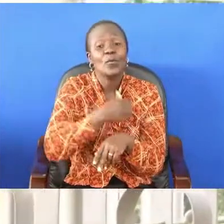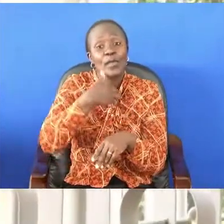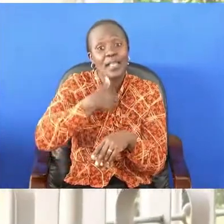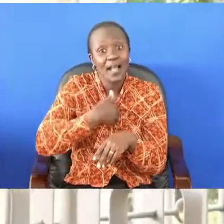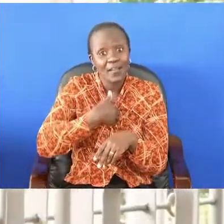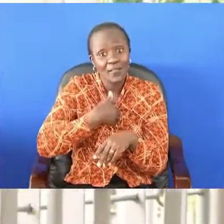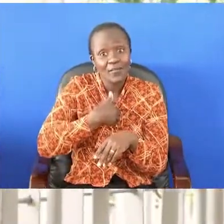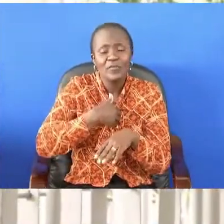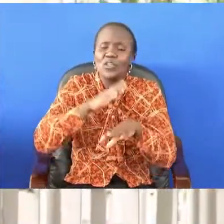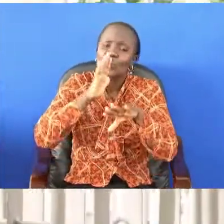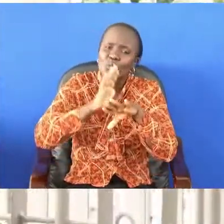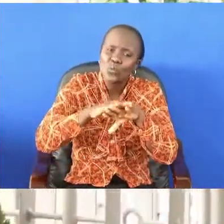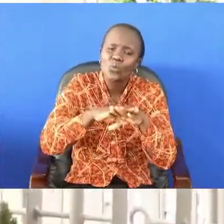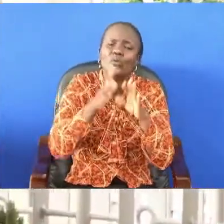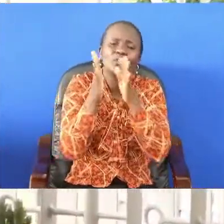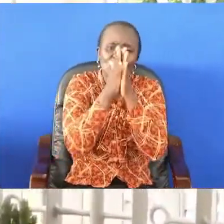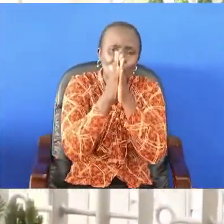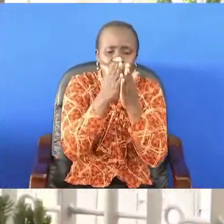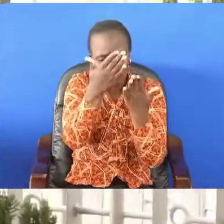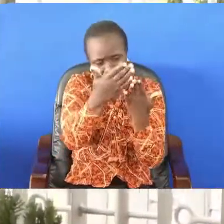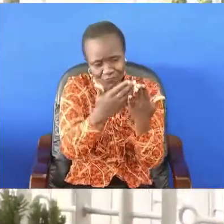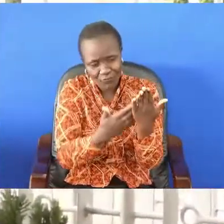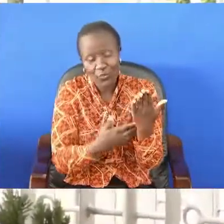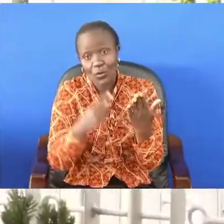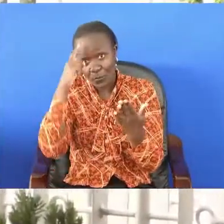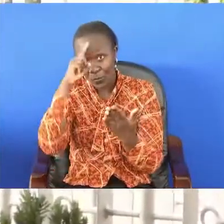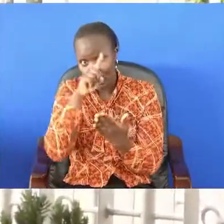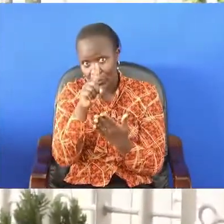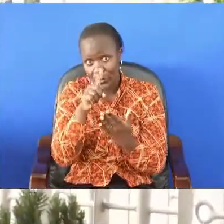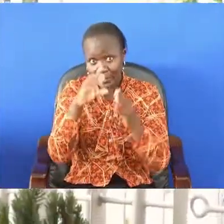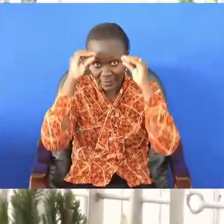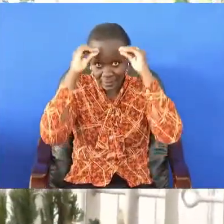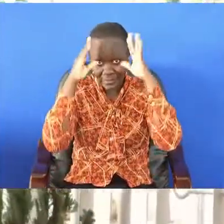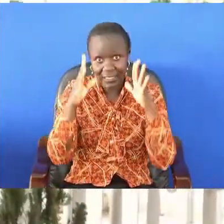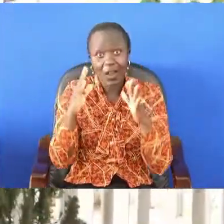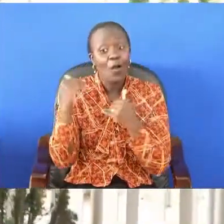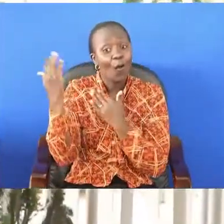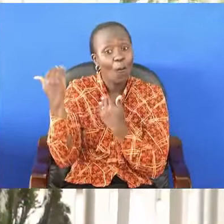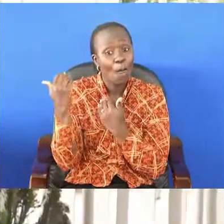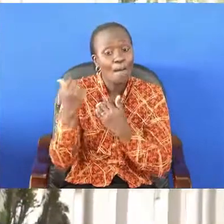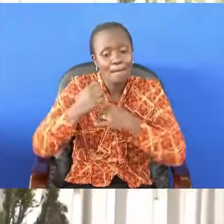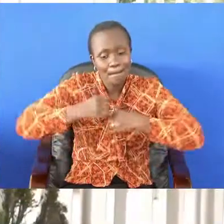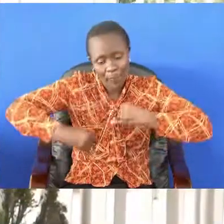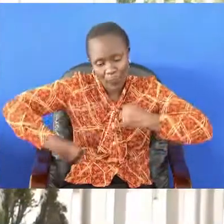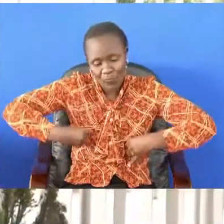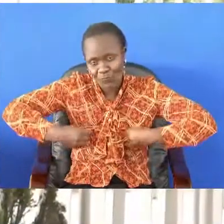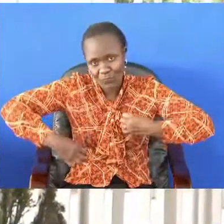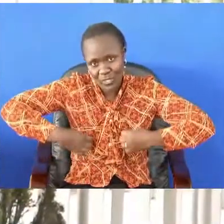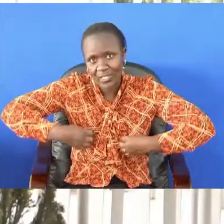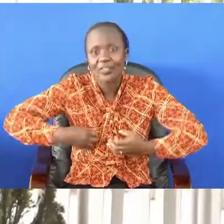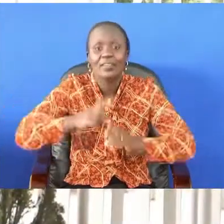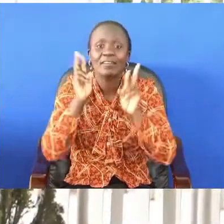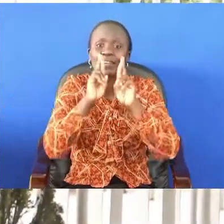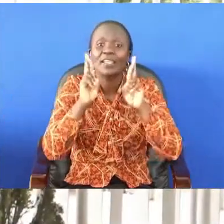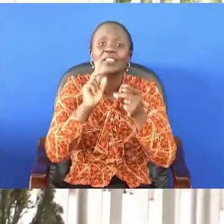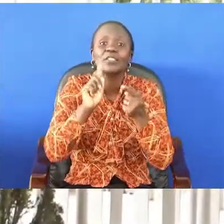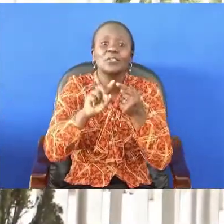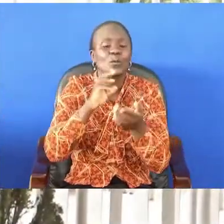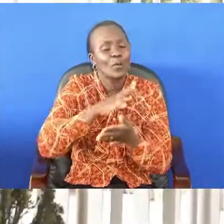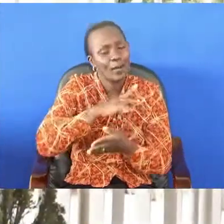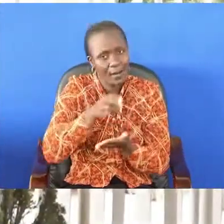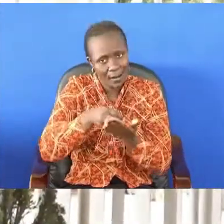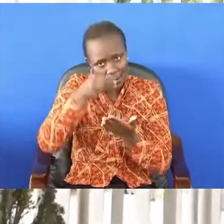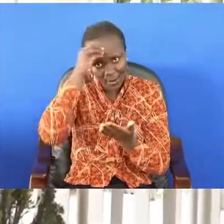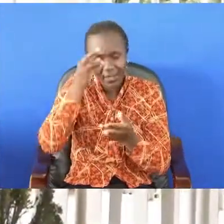have good story lined up for you of our teachers, and I hope you're excited and ready to learn.